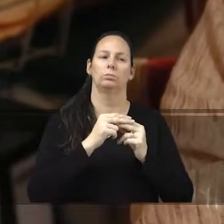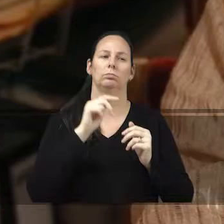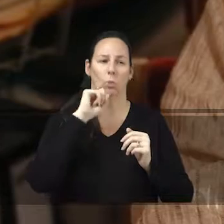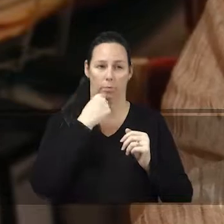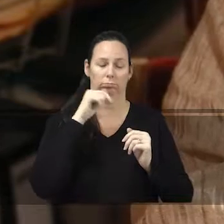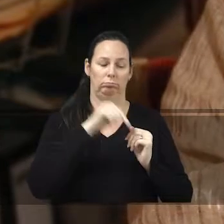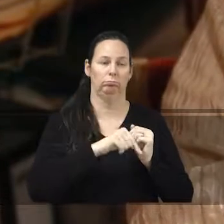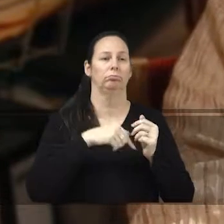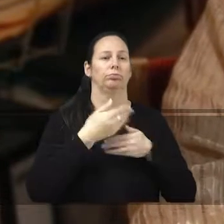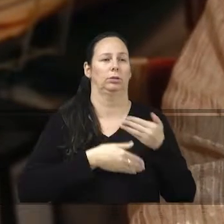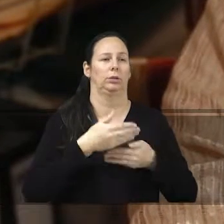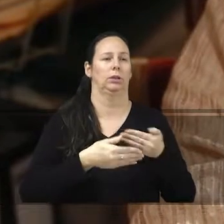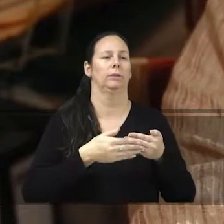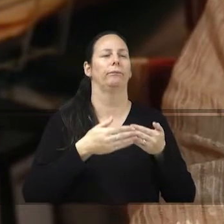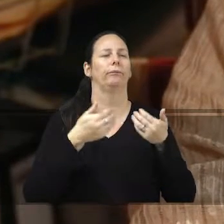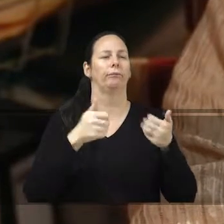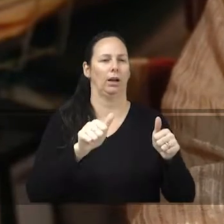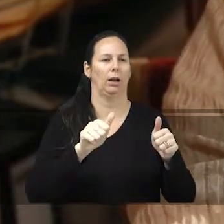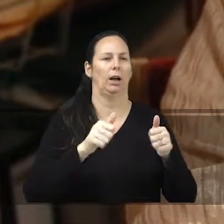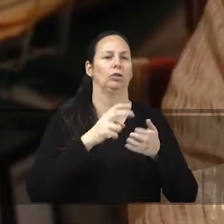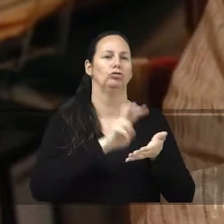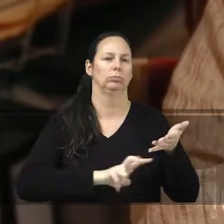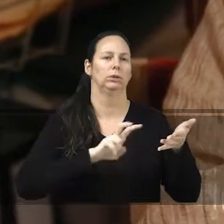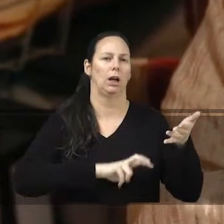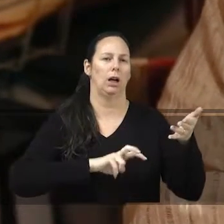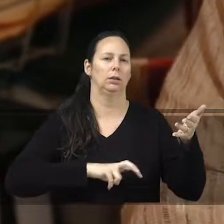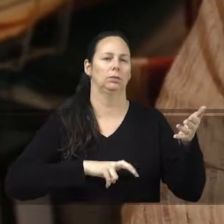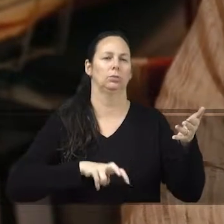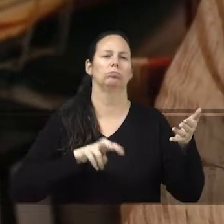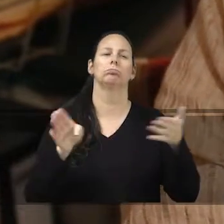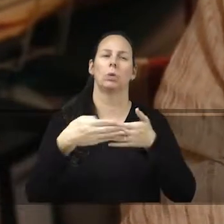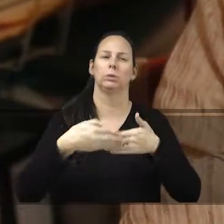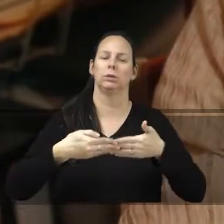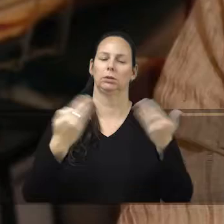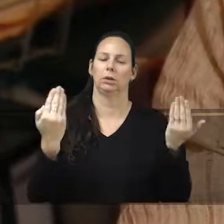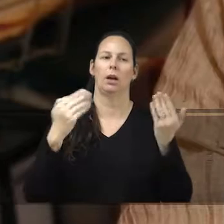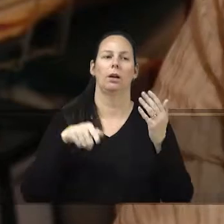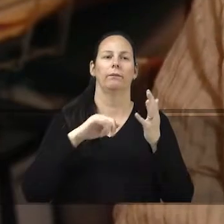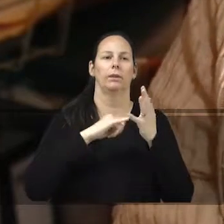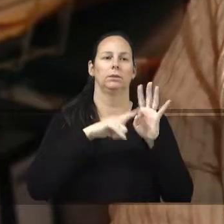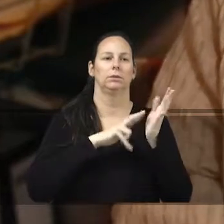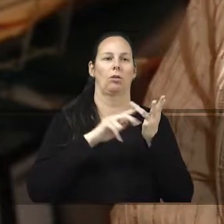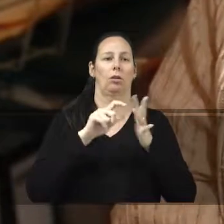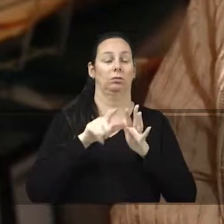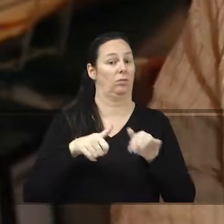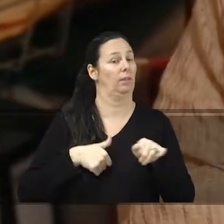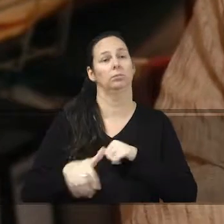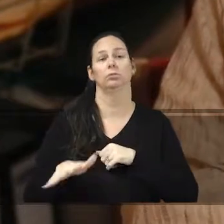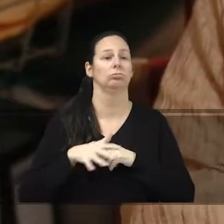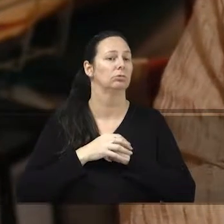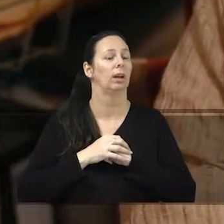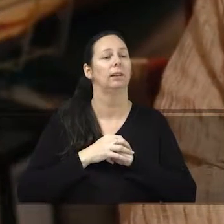out on the closing day of the Synod. So that's great. Mm-hmm. I think that, and